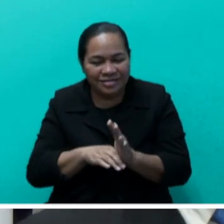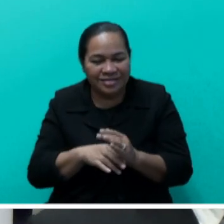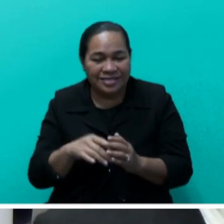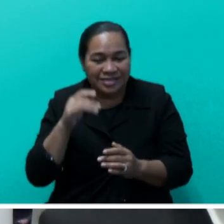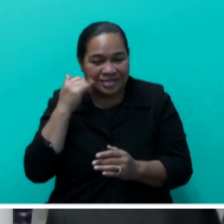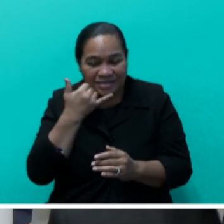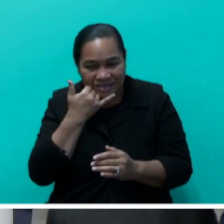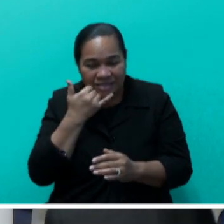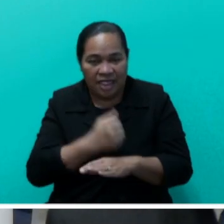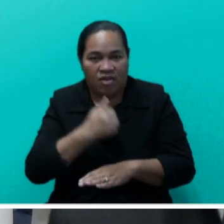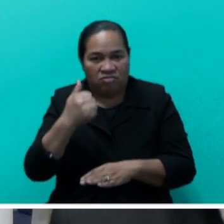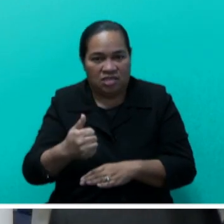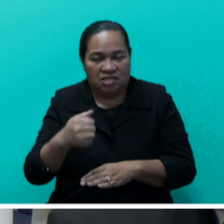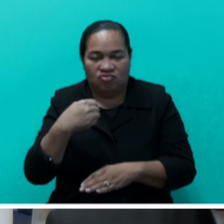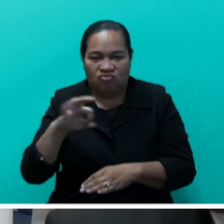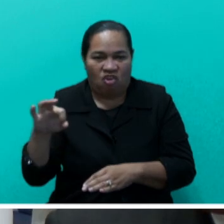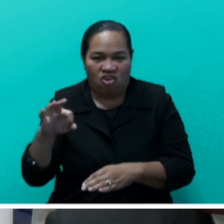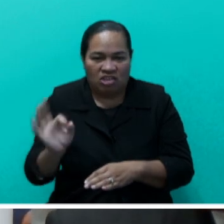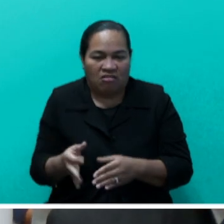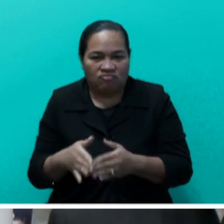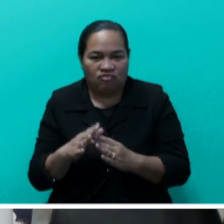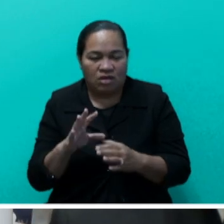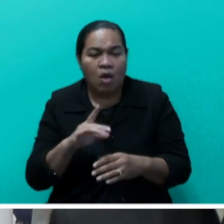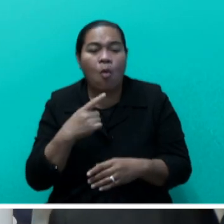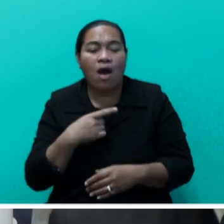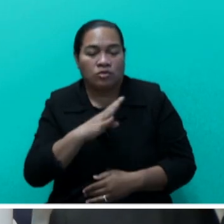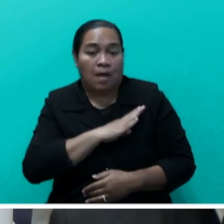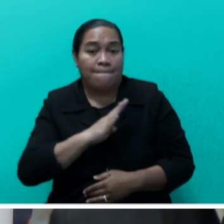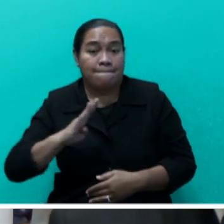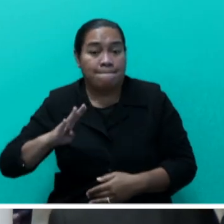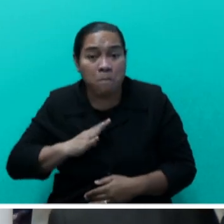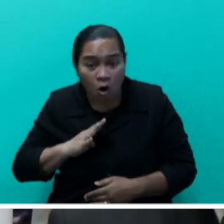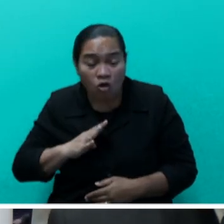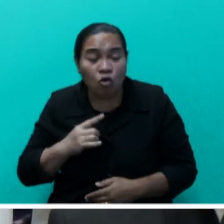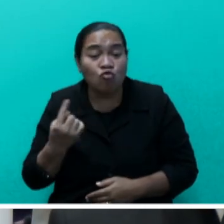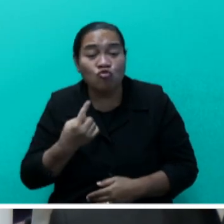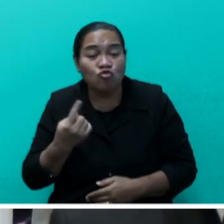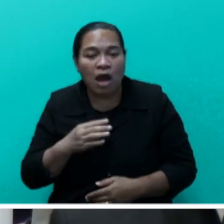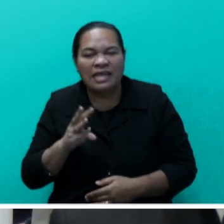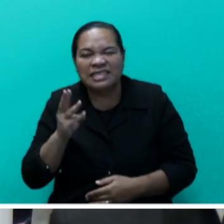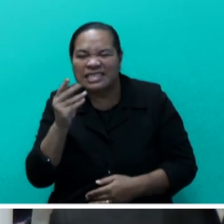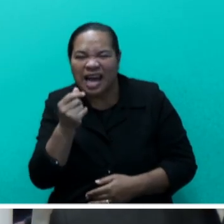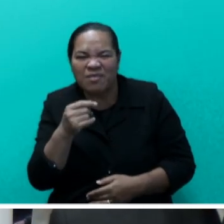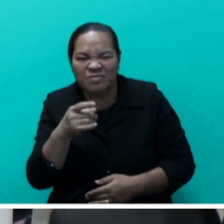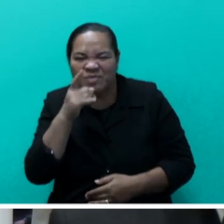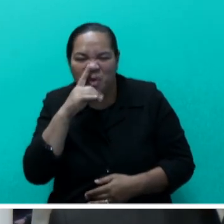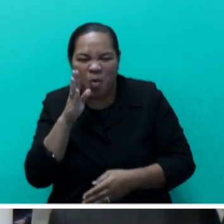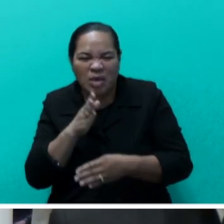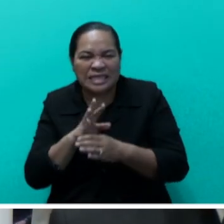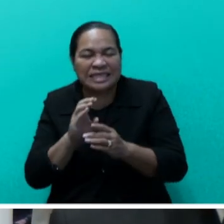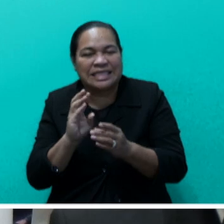telecommunications authority. It was the board was actually just some civil servants that